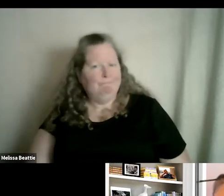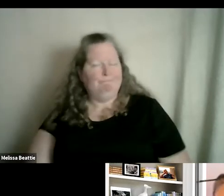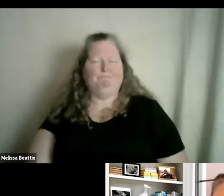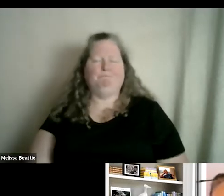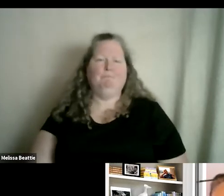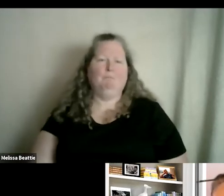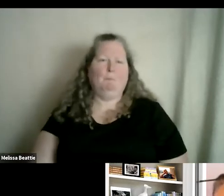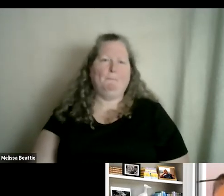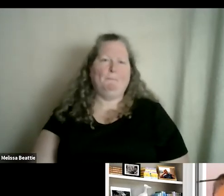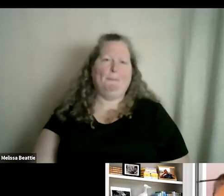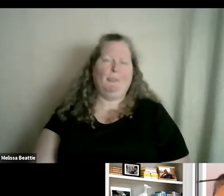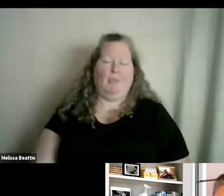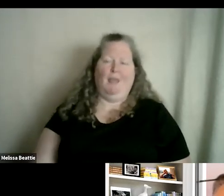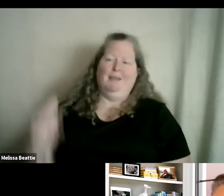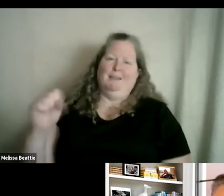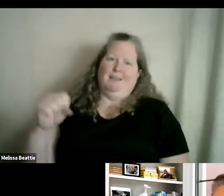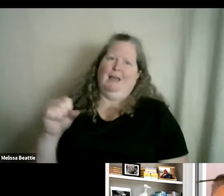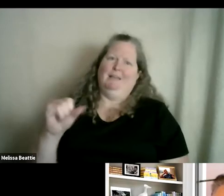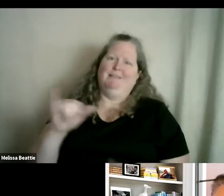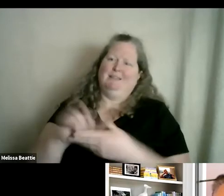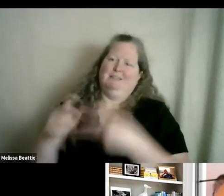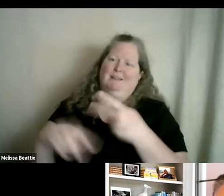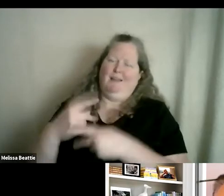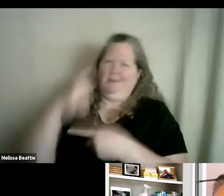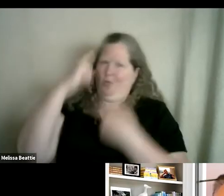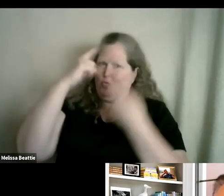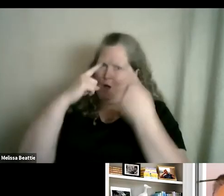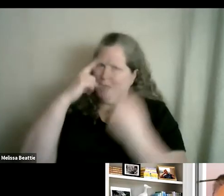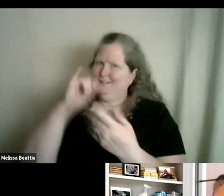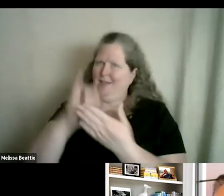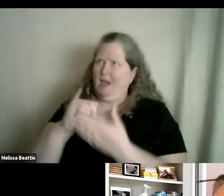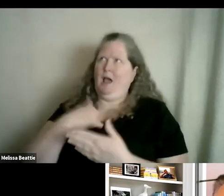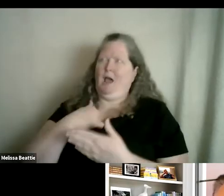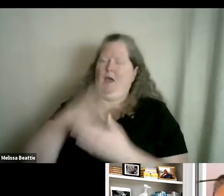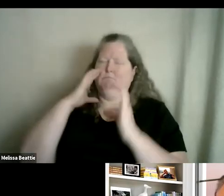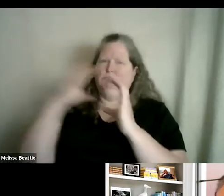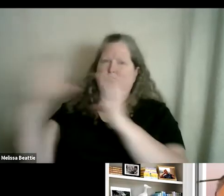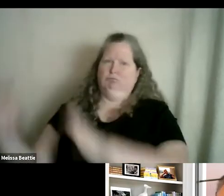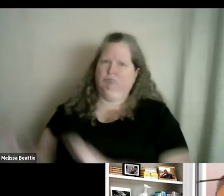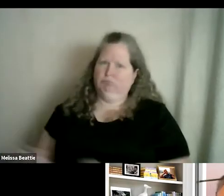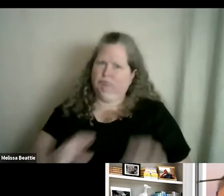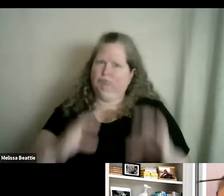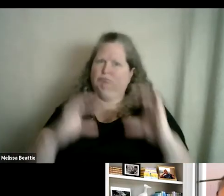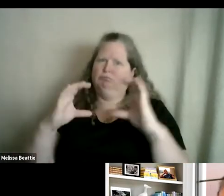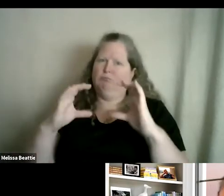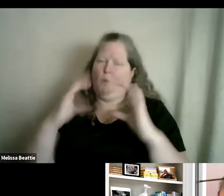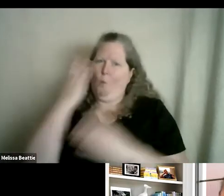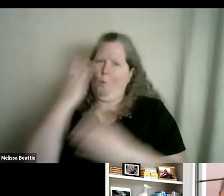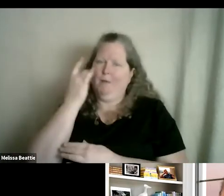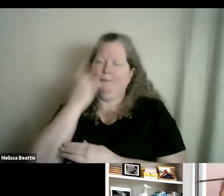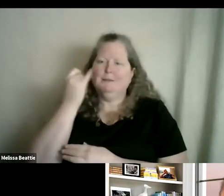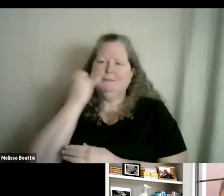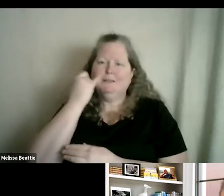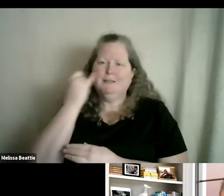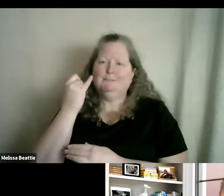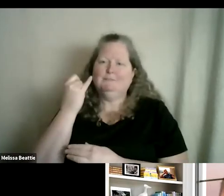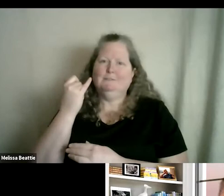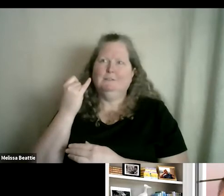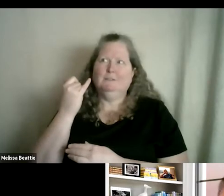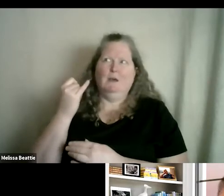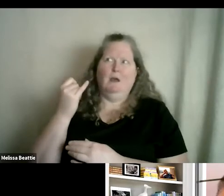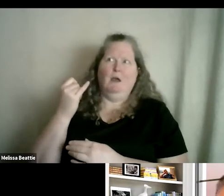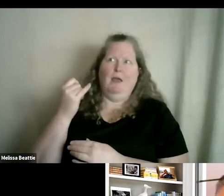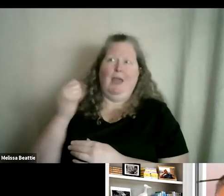of stuff that keeps me up at night, because if Amazon can tell me what the next thing that I need to buy